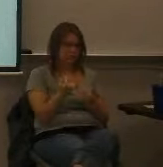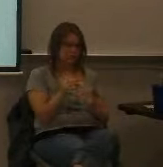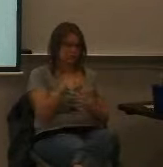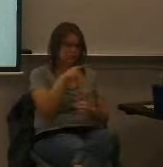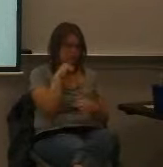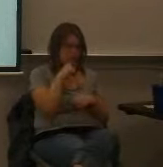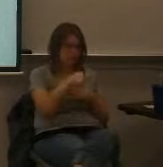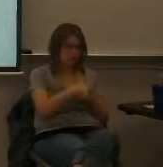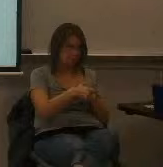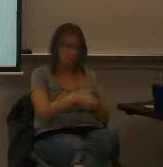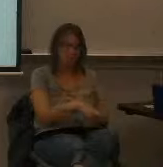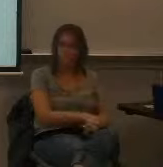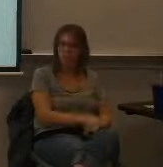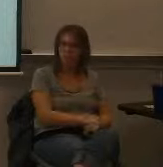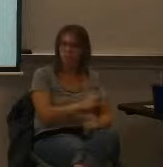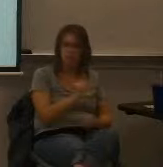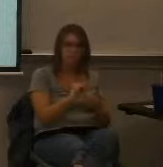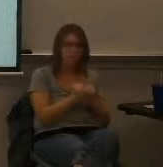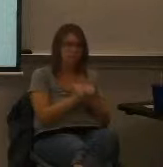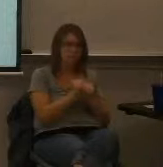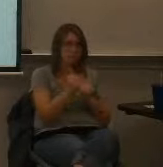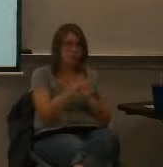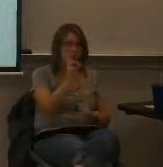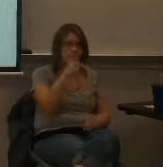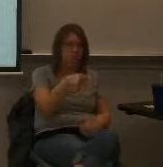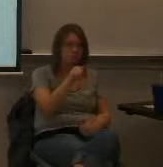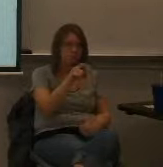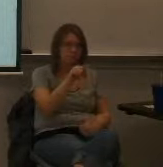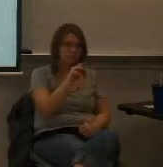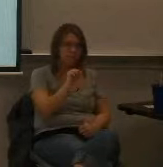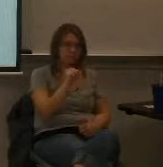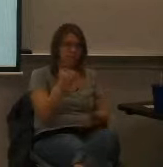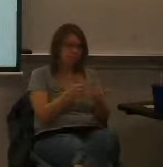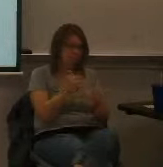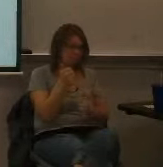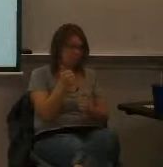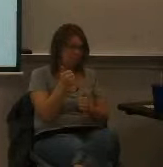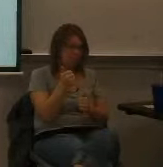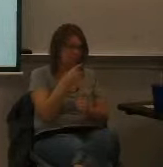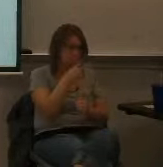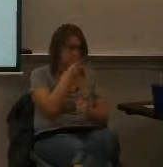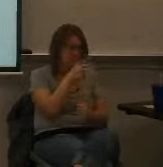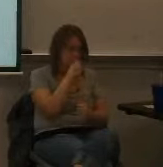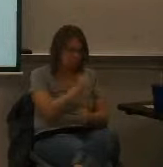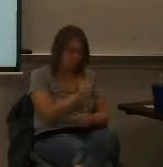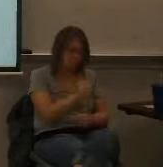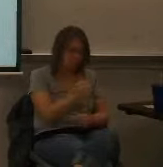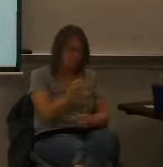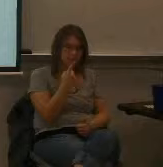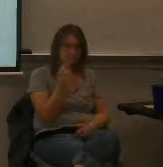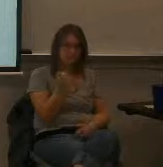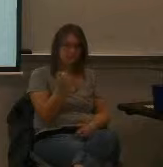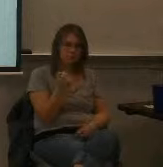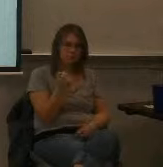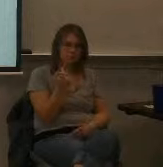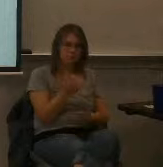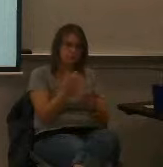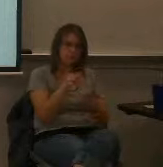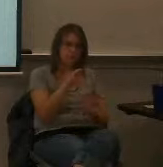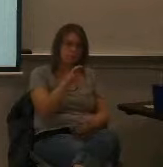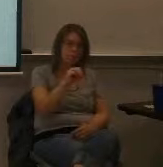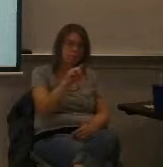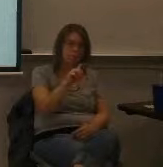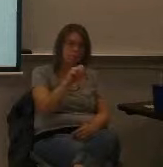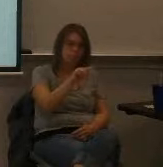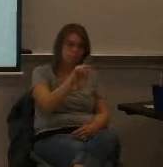drying, and how far upstream the nearest source of permanent water is, because a lot of the colonization